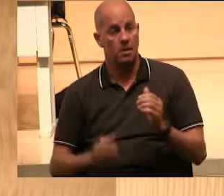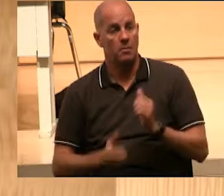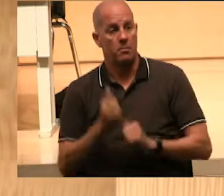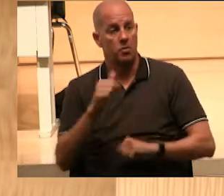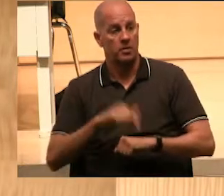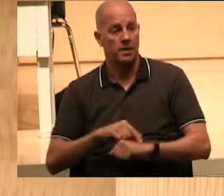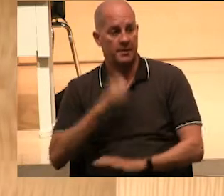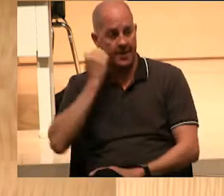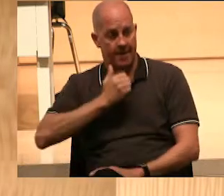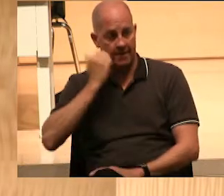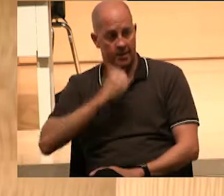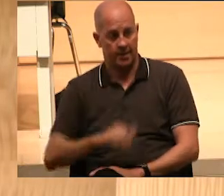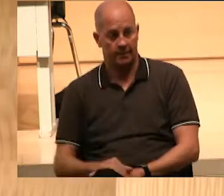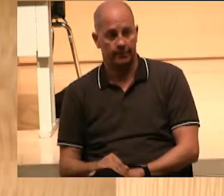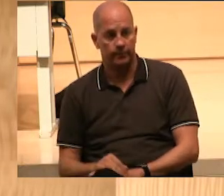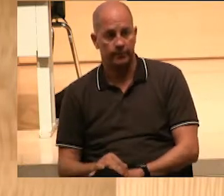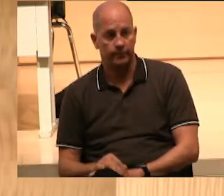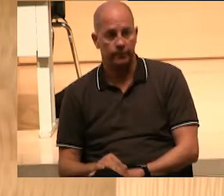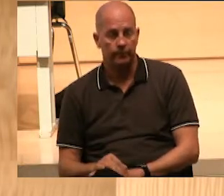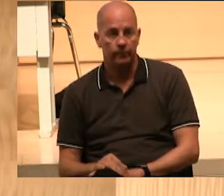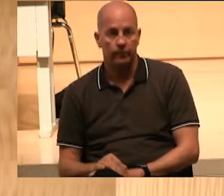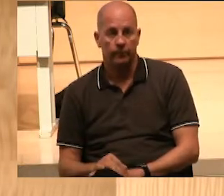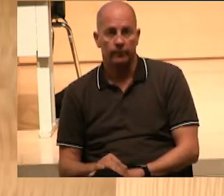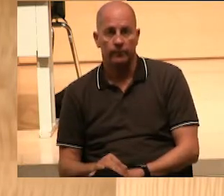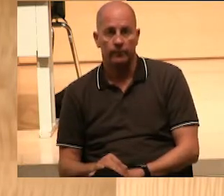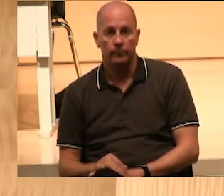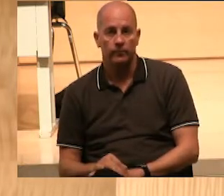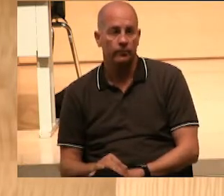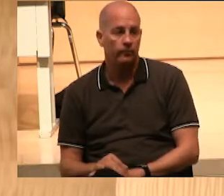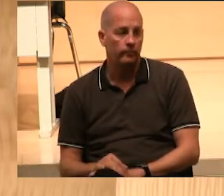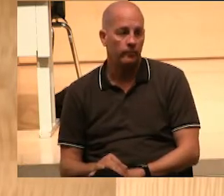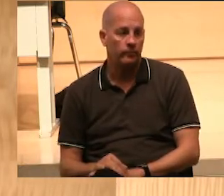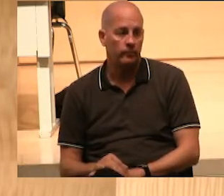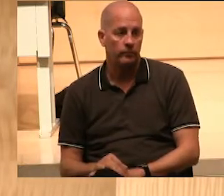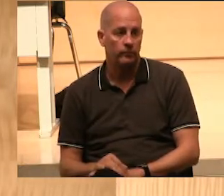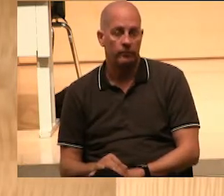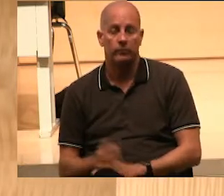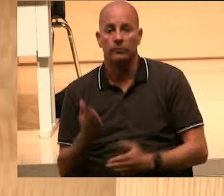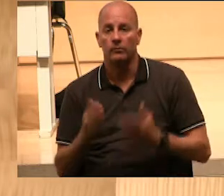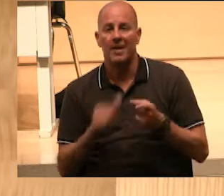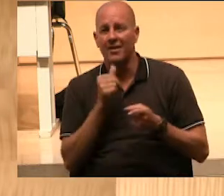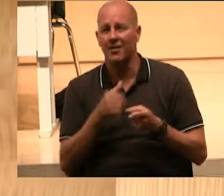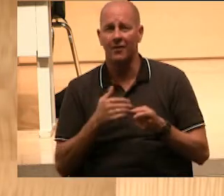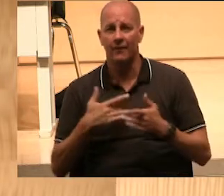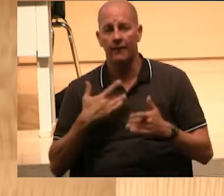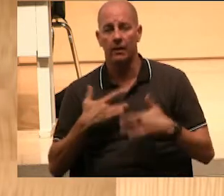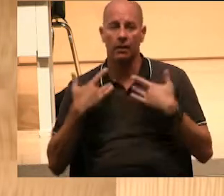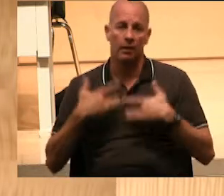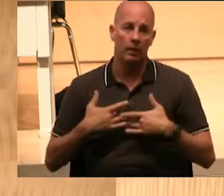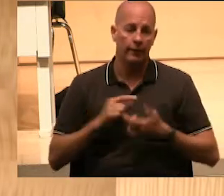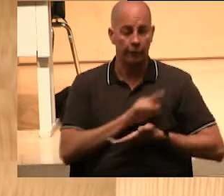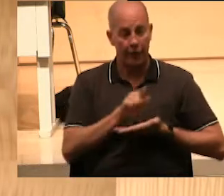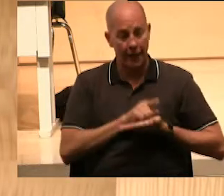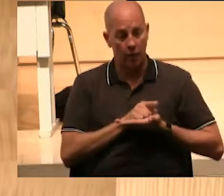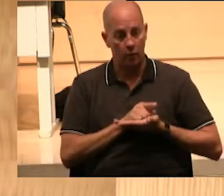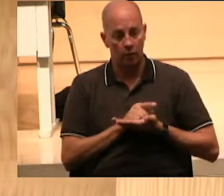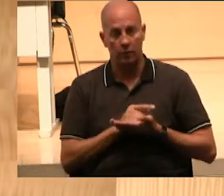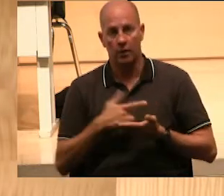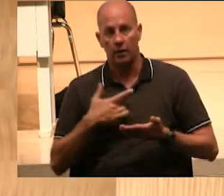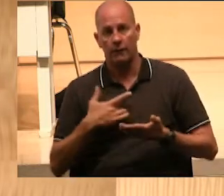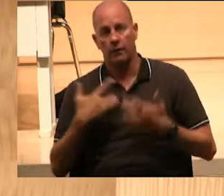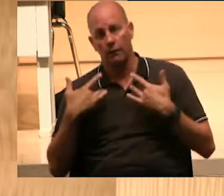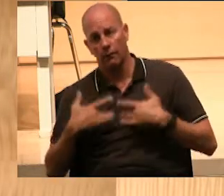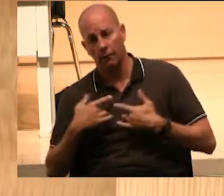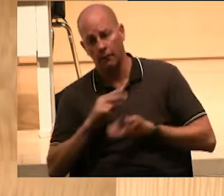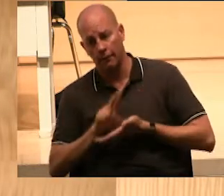day. And this is the case for most mental illnesses. So it's not that you have depression for an hour or two and feel terrible and have these